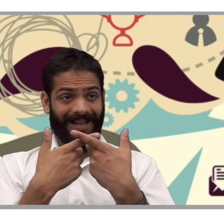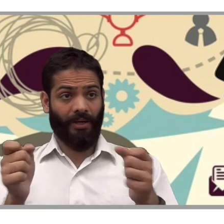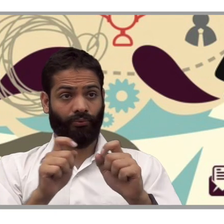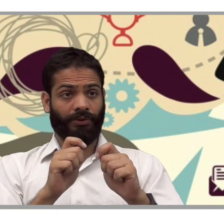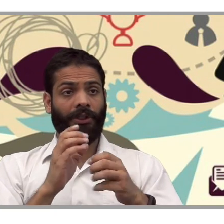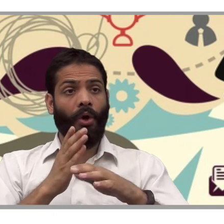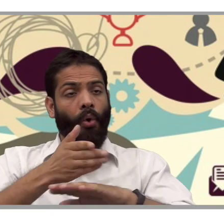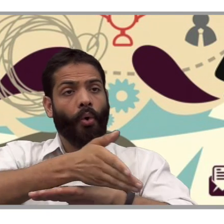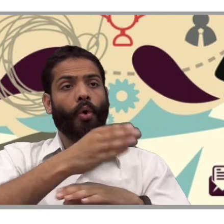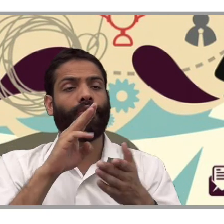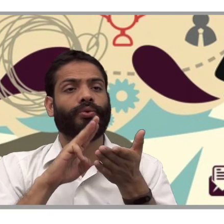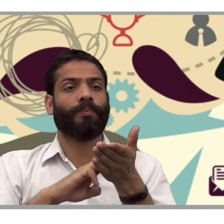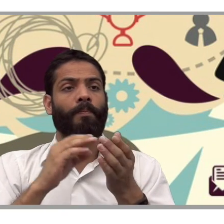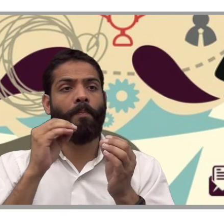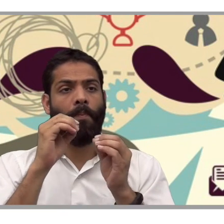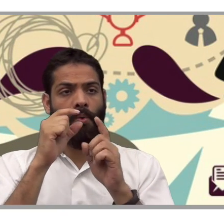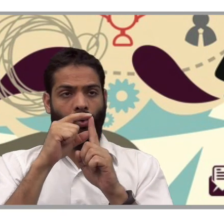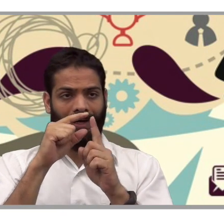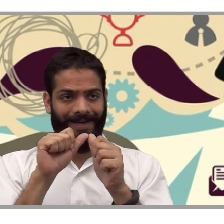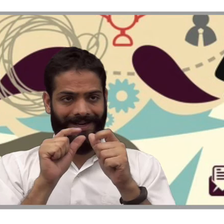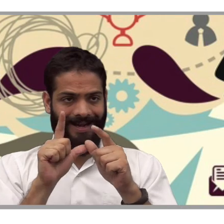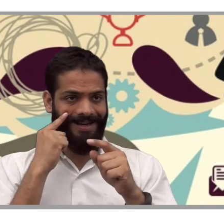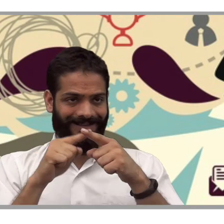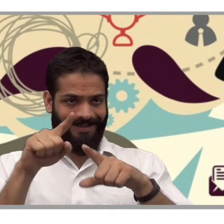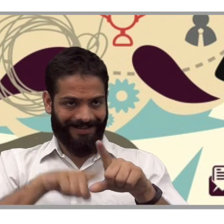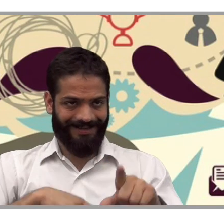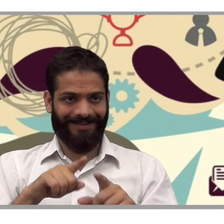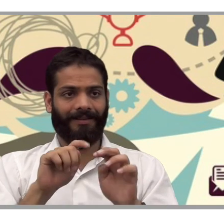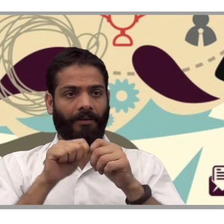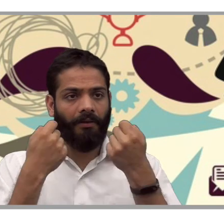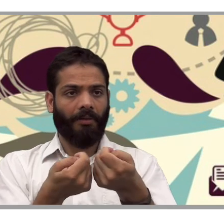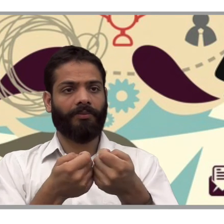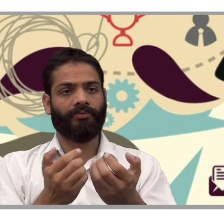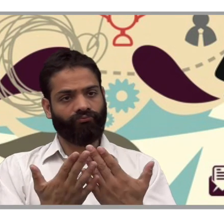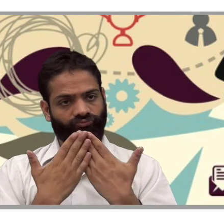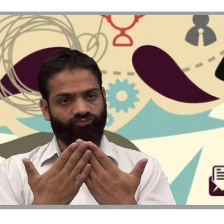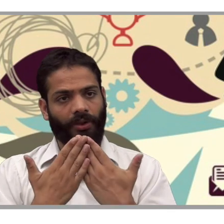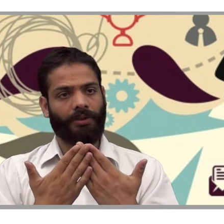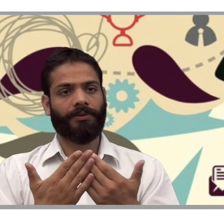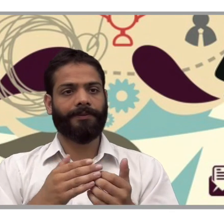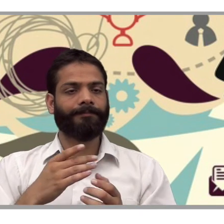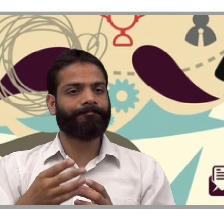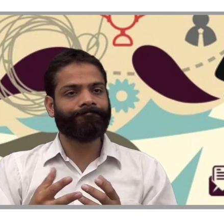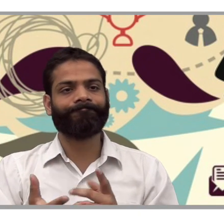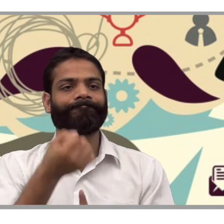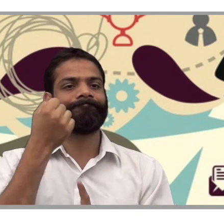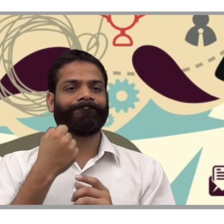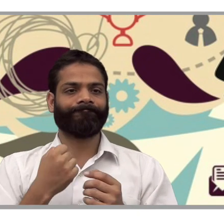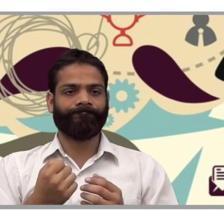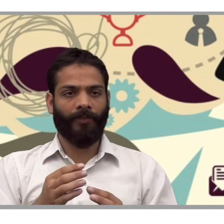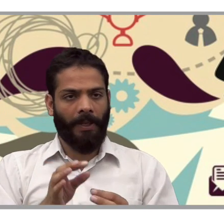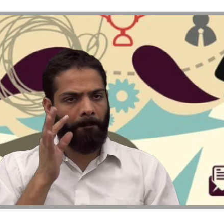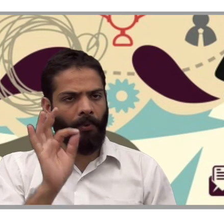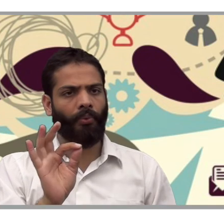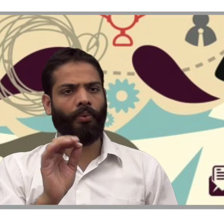The cross-sign language and cross-modality typological studies have gained important place in respect